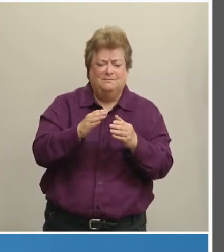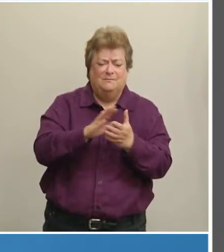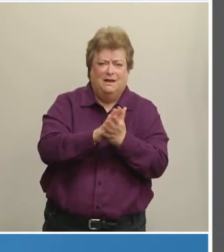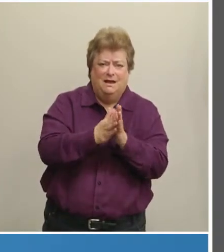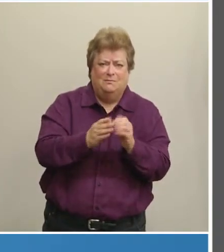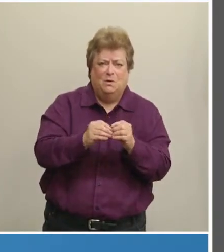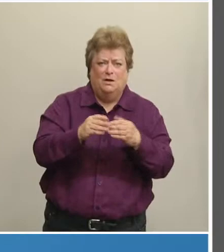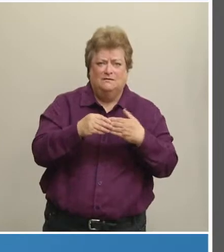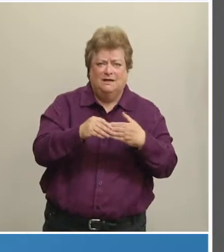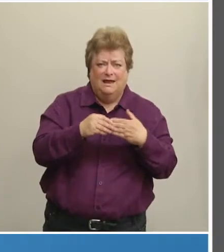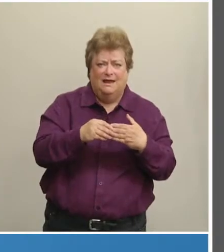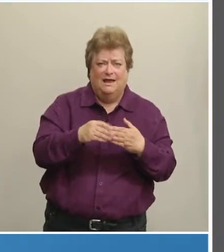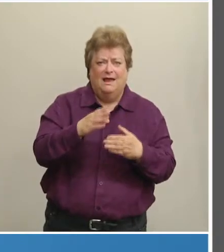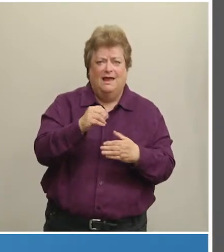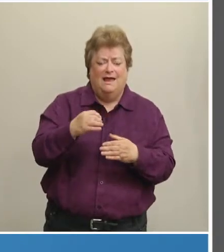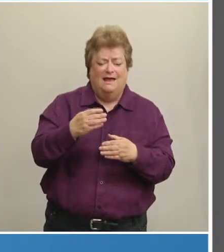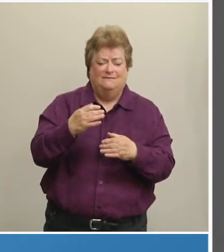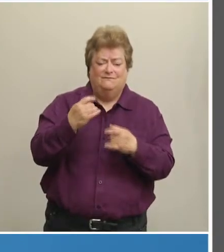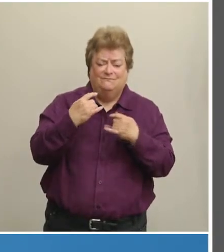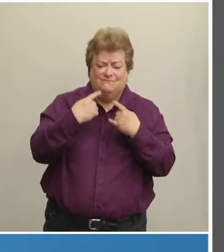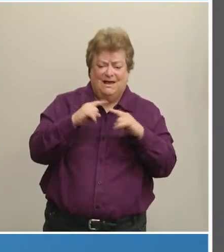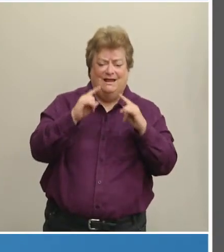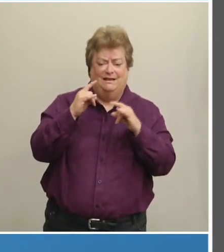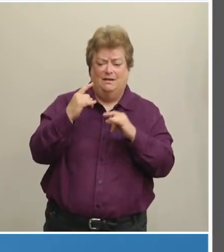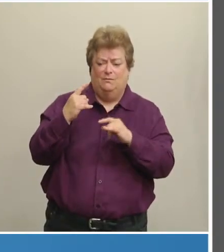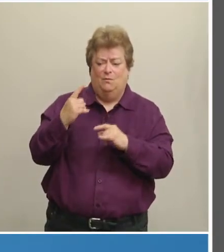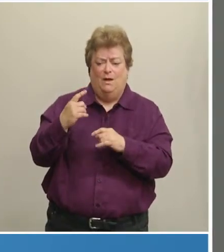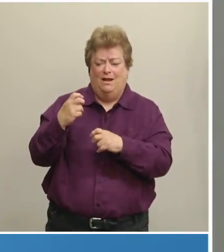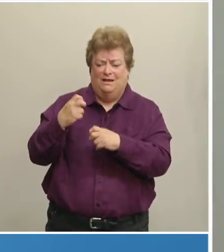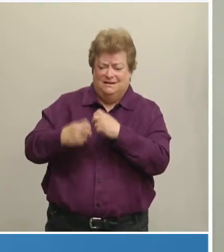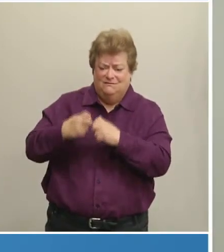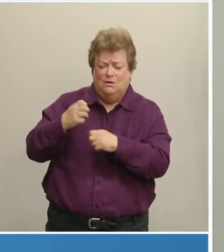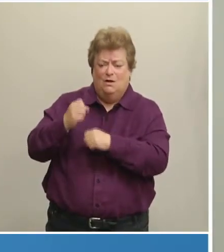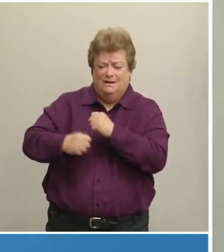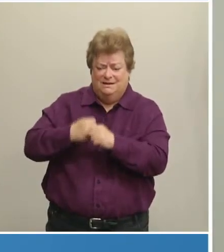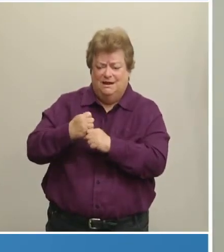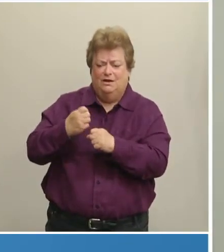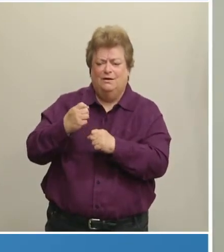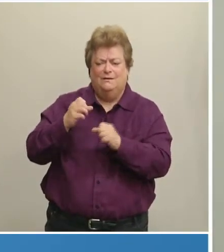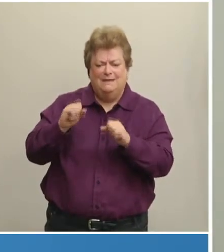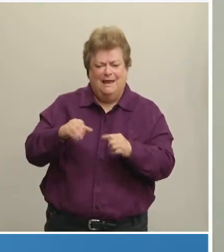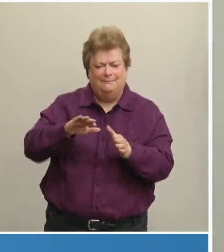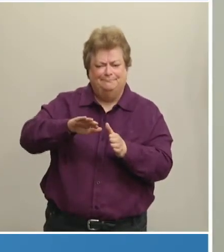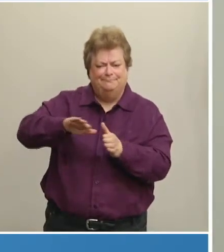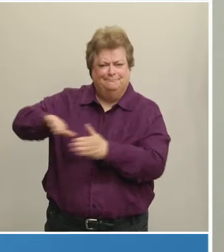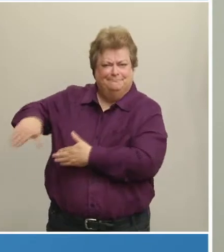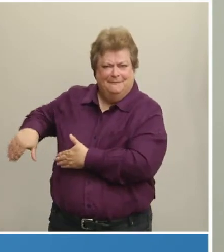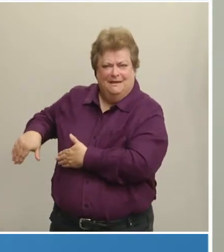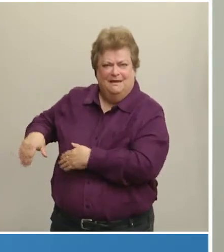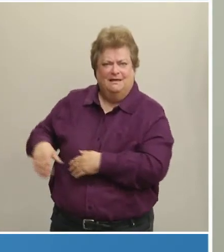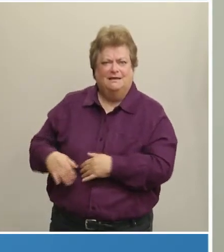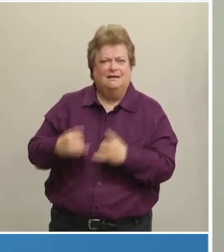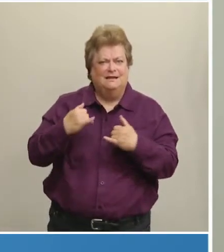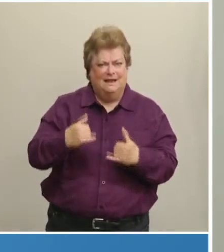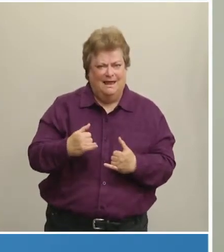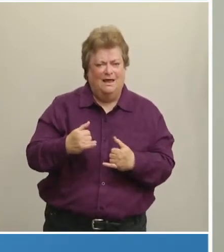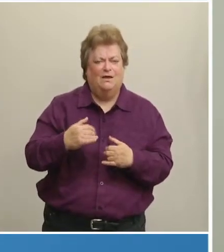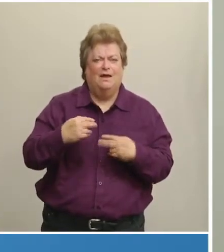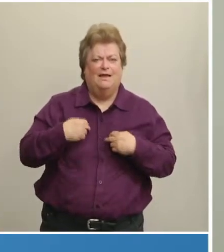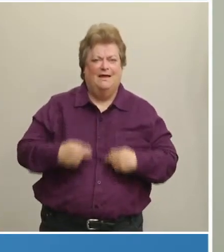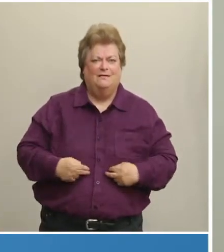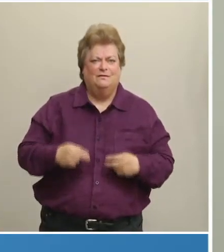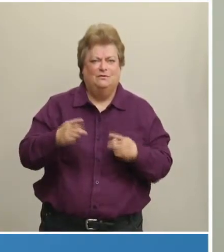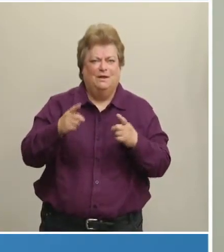most difficult years behind us. And here now to share more about our forward progress together is Health Department